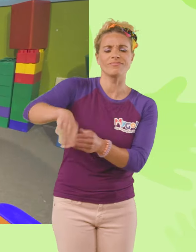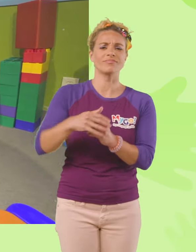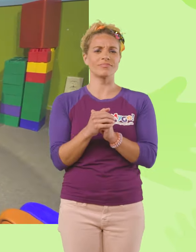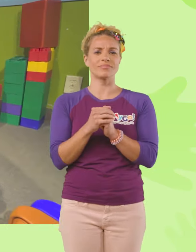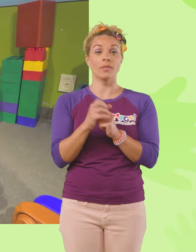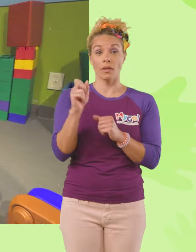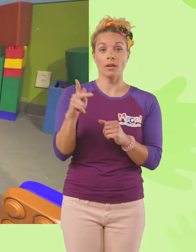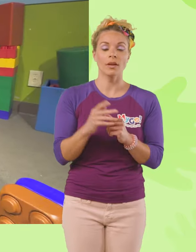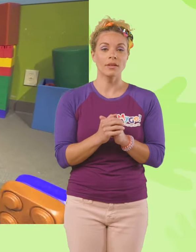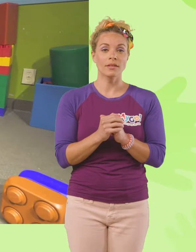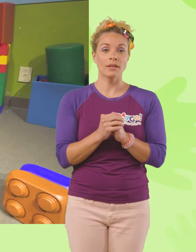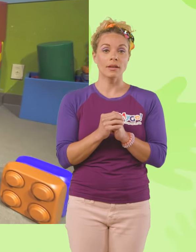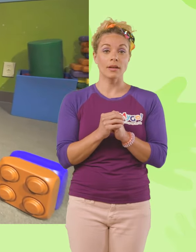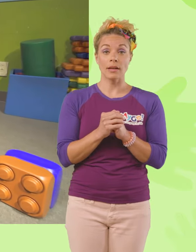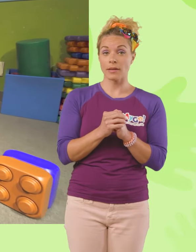Okay.